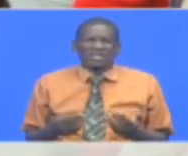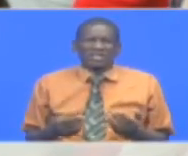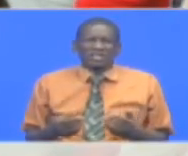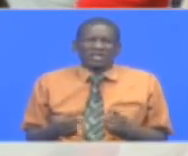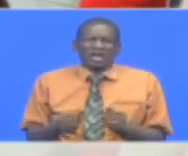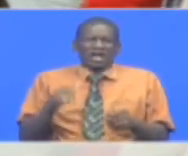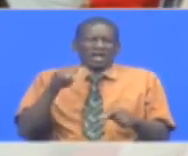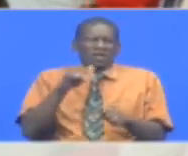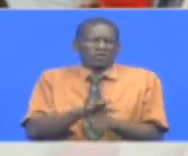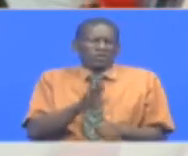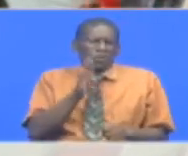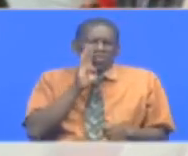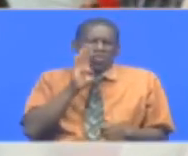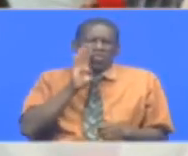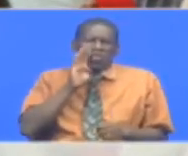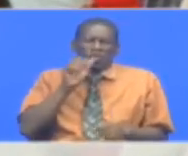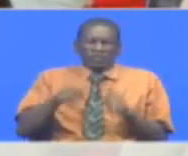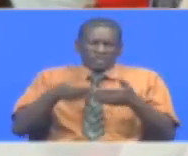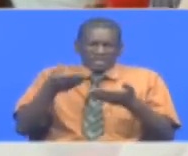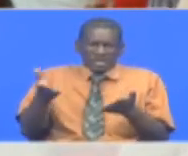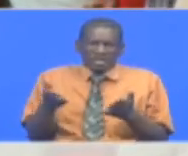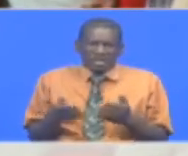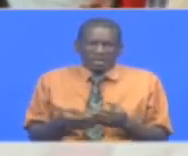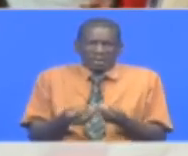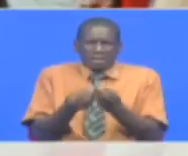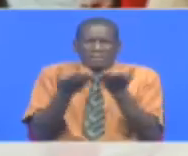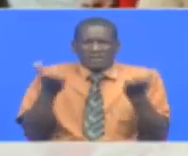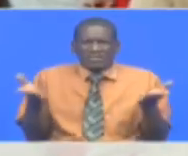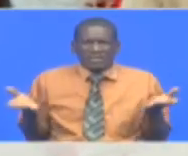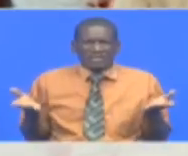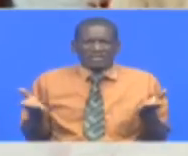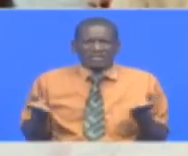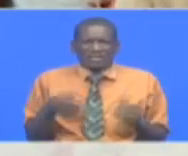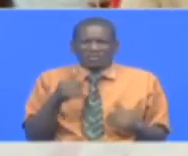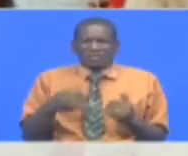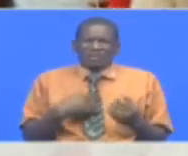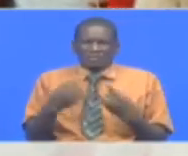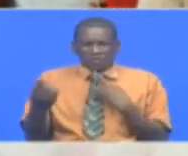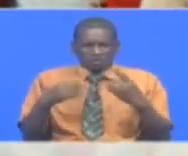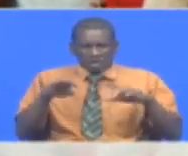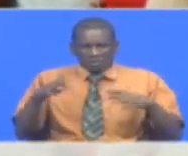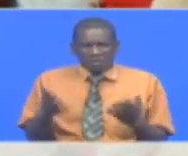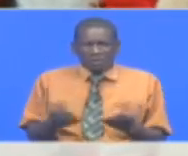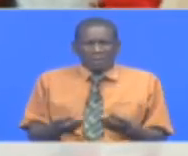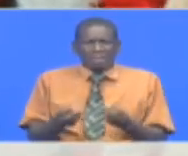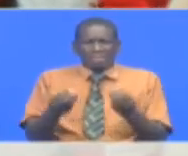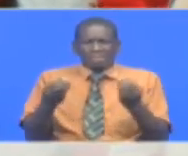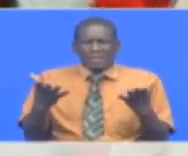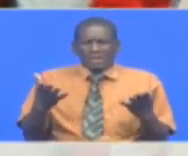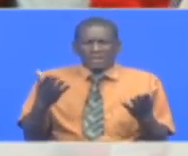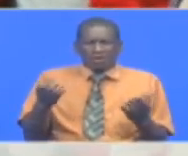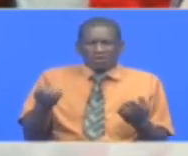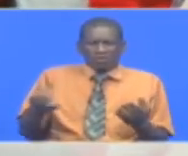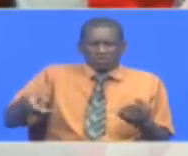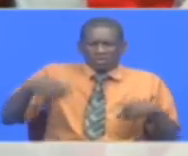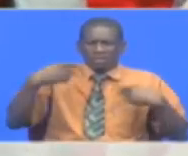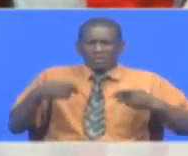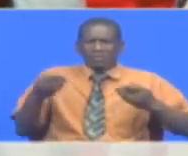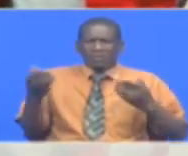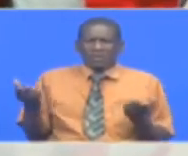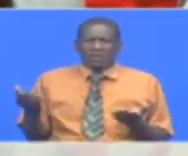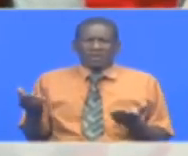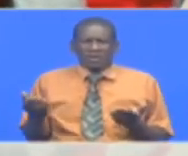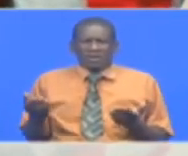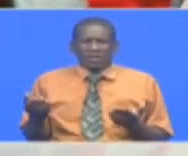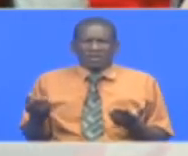propaganda that has been going on, there are so many things which have been said. So most of the residents have